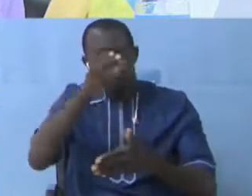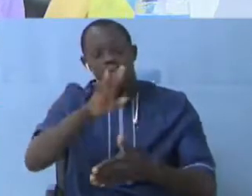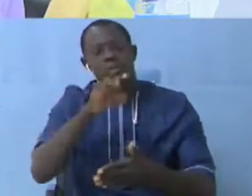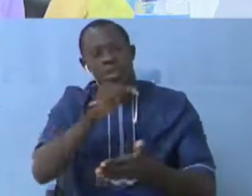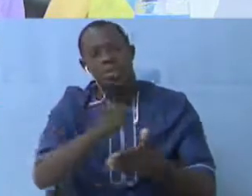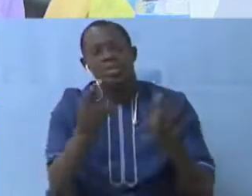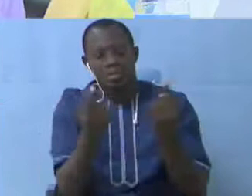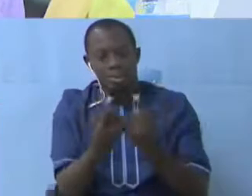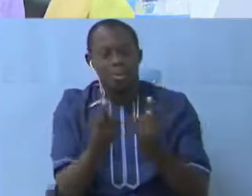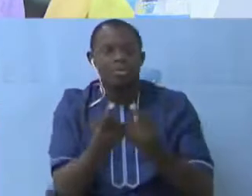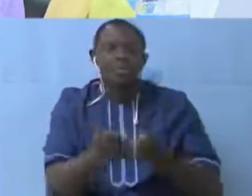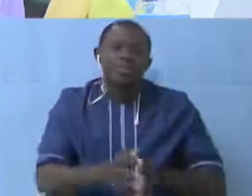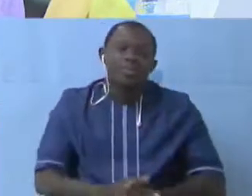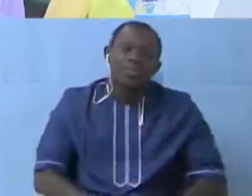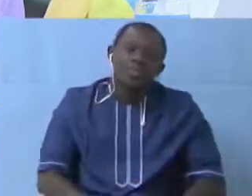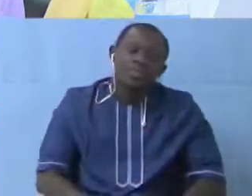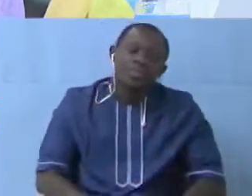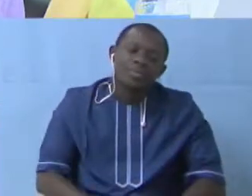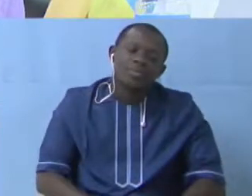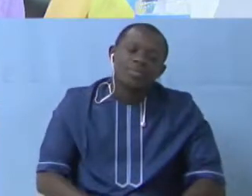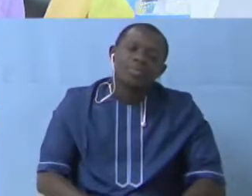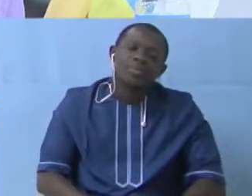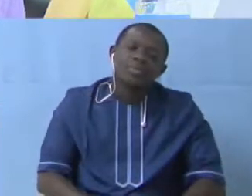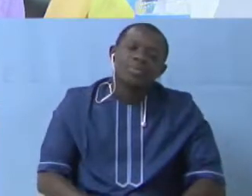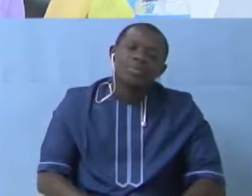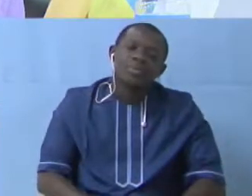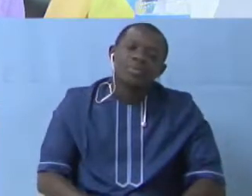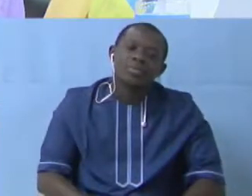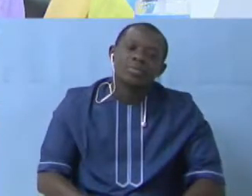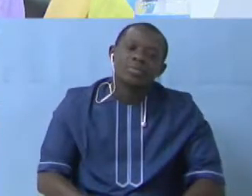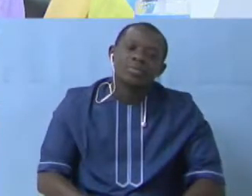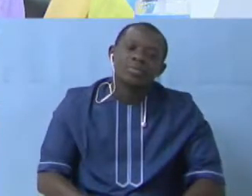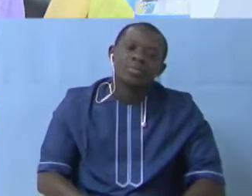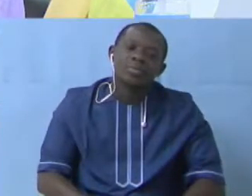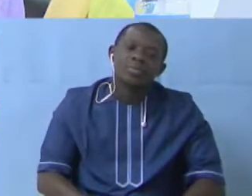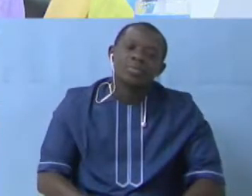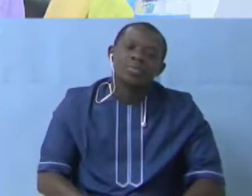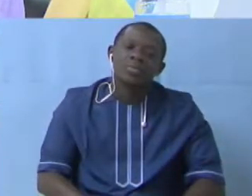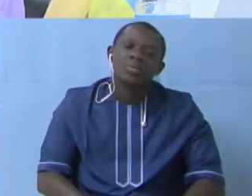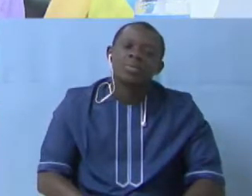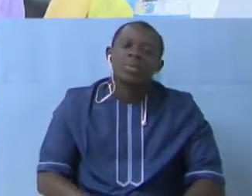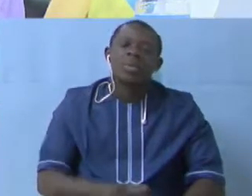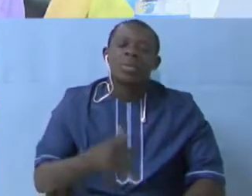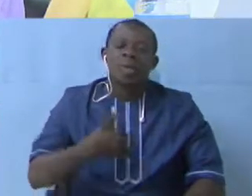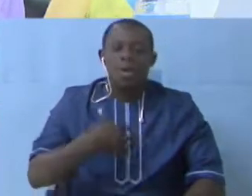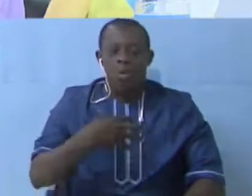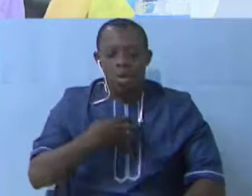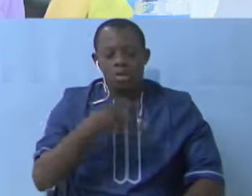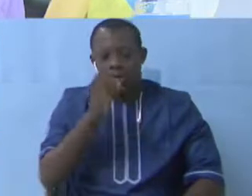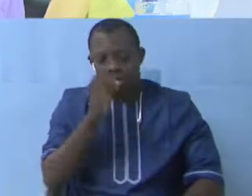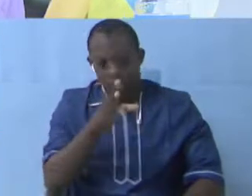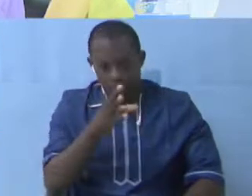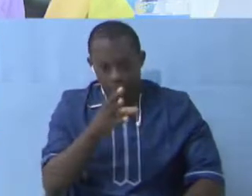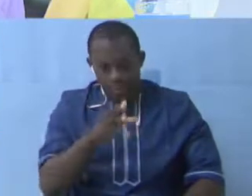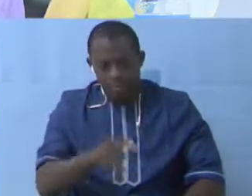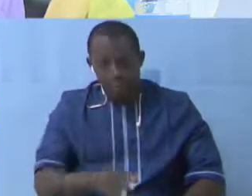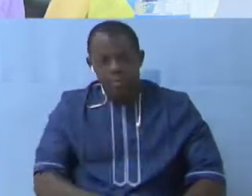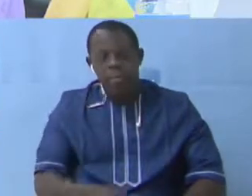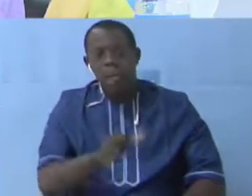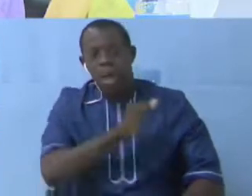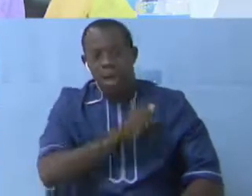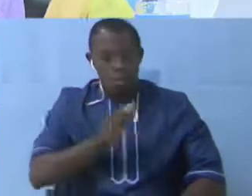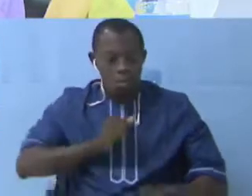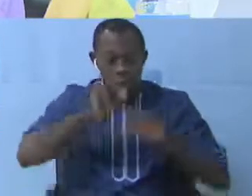mën nañ koy tëj tey tamit jàngee nañ ci. I would like to say that. Bëgg naa wax ne. Our